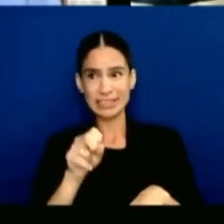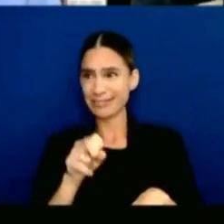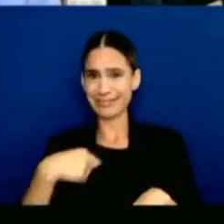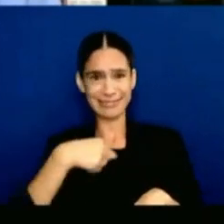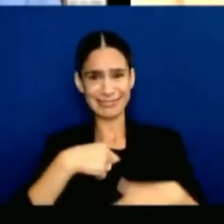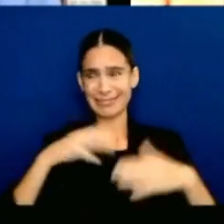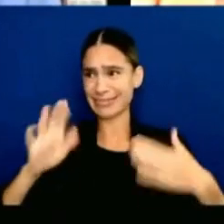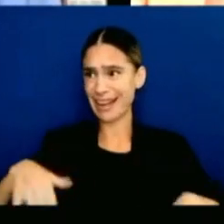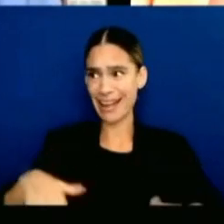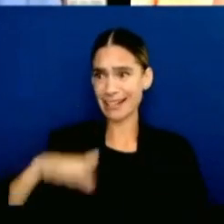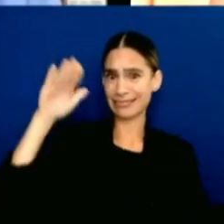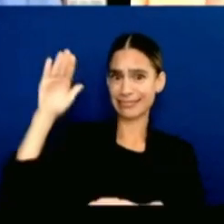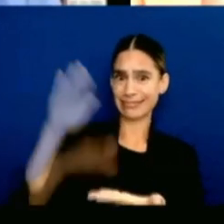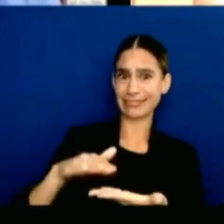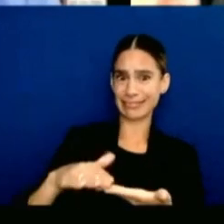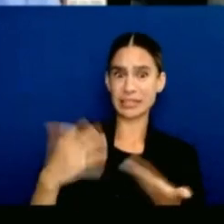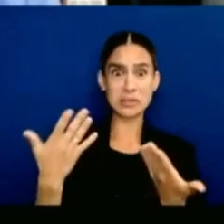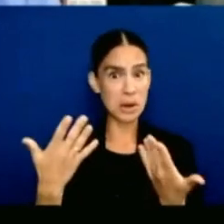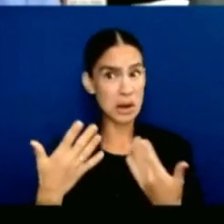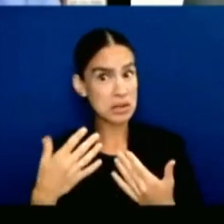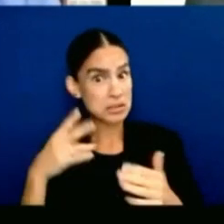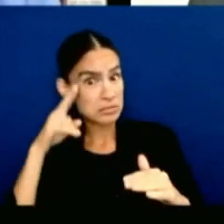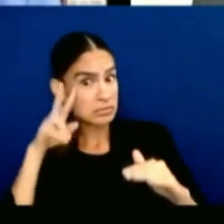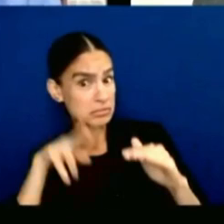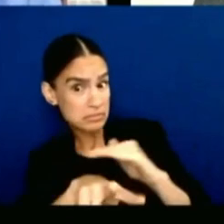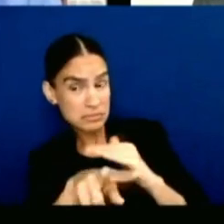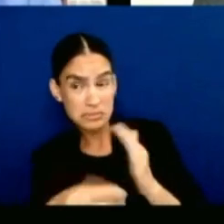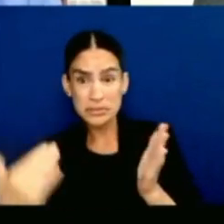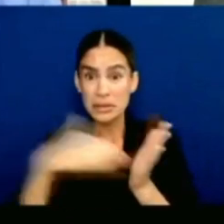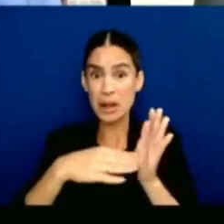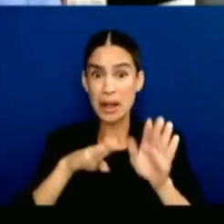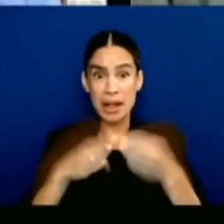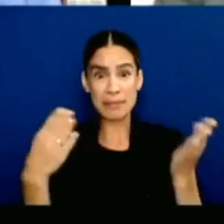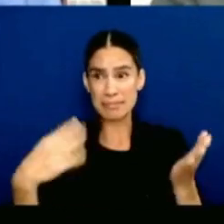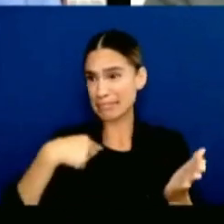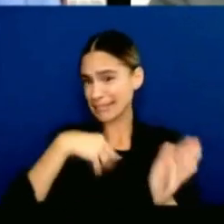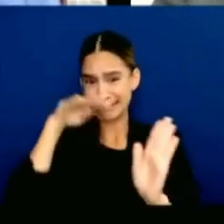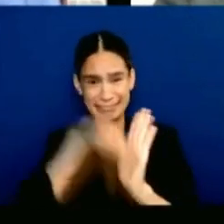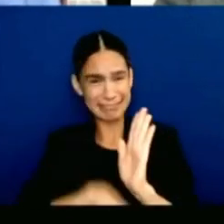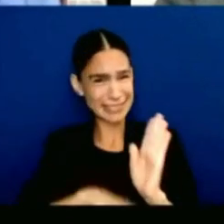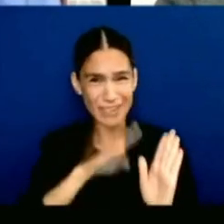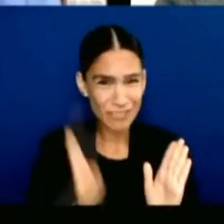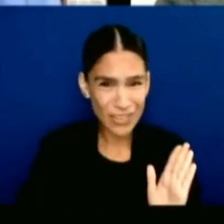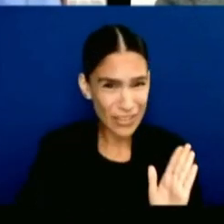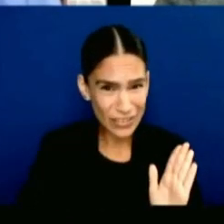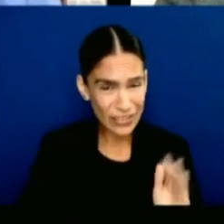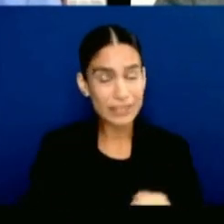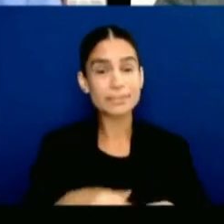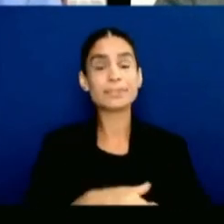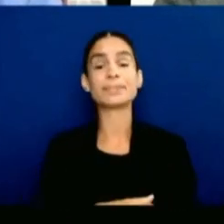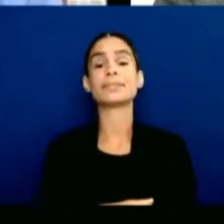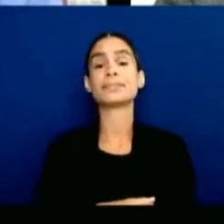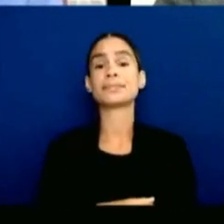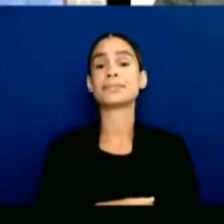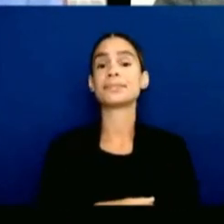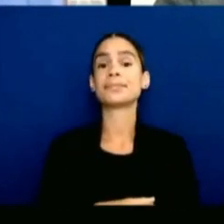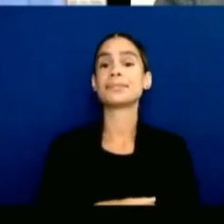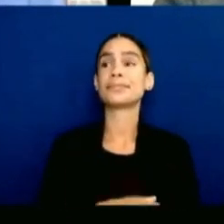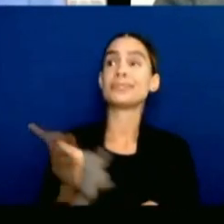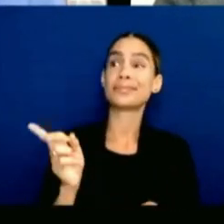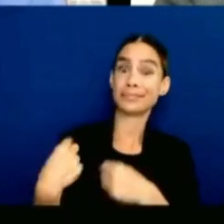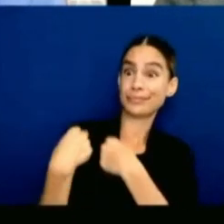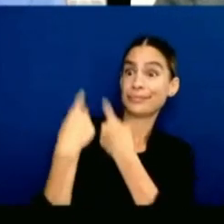up, never came down to baseline, and now we're surging back up. So it's a serious situation that we have to